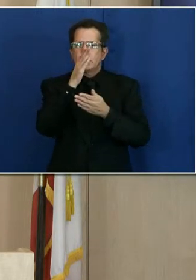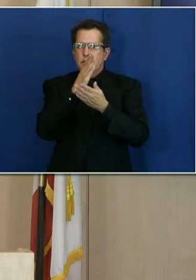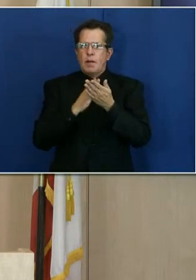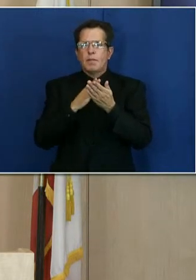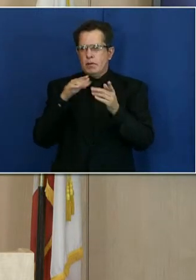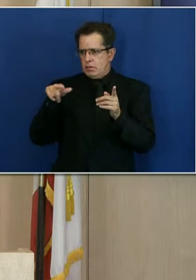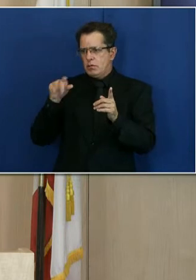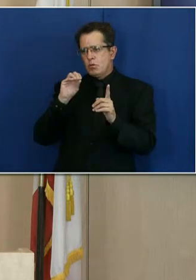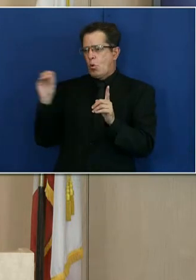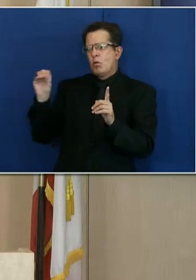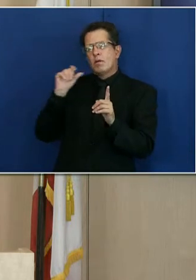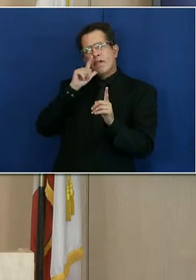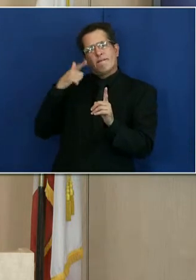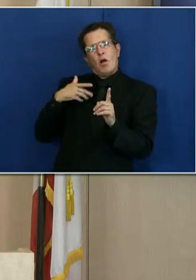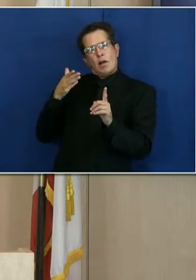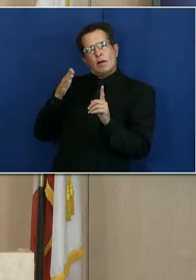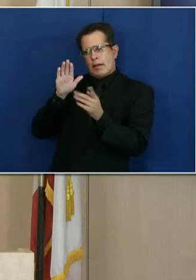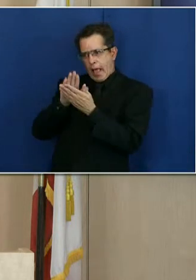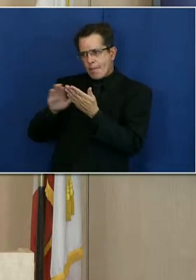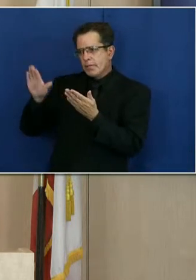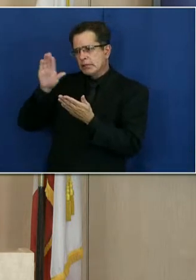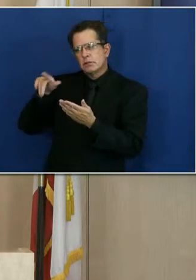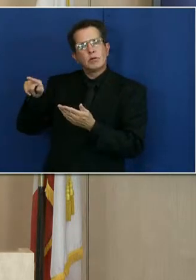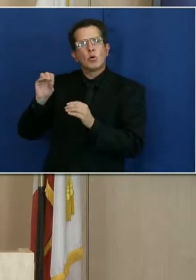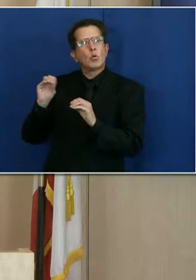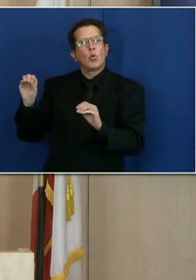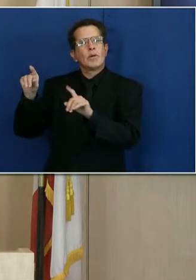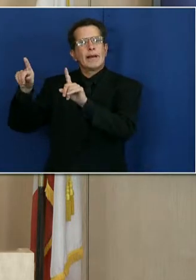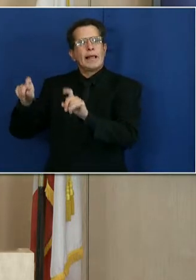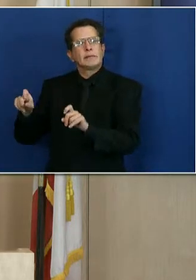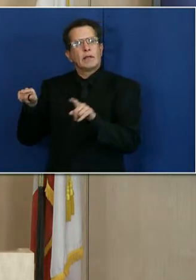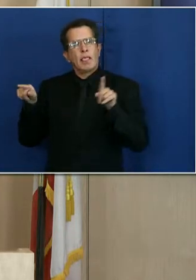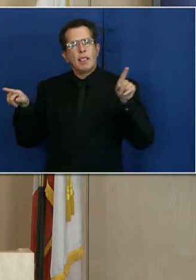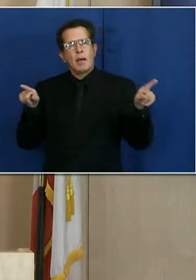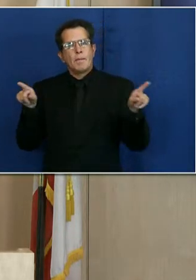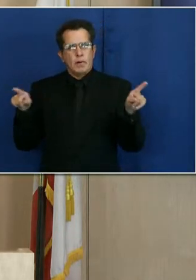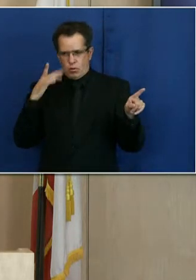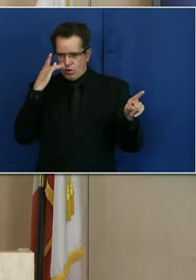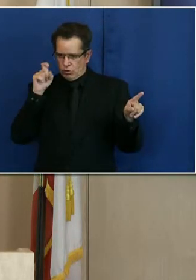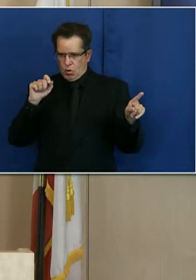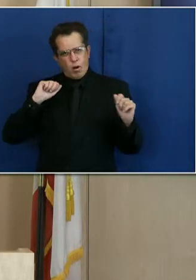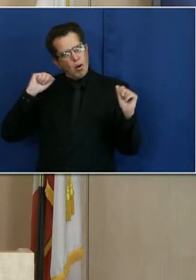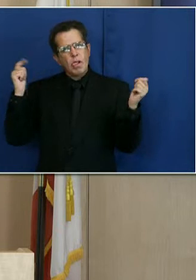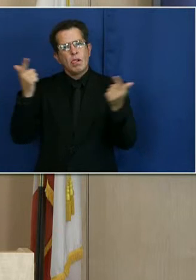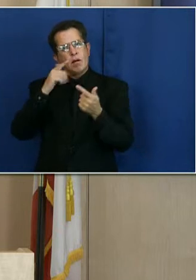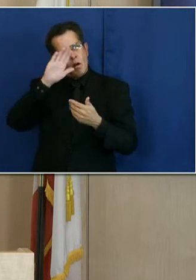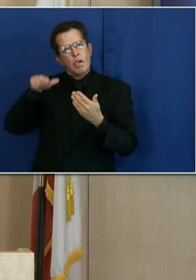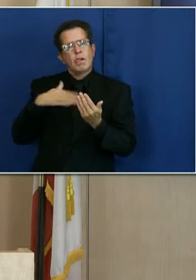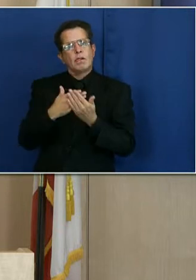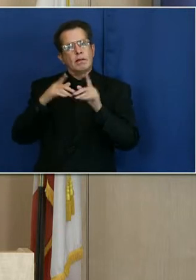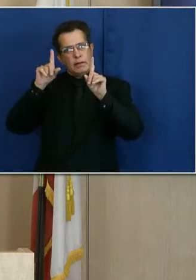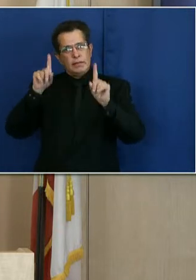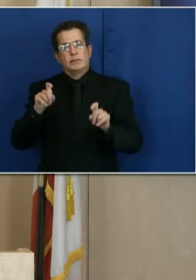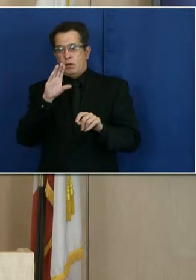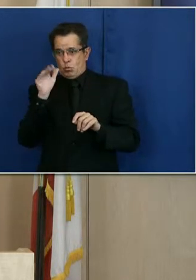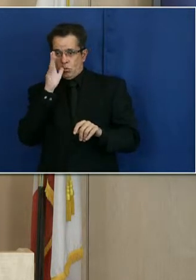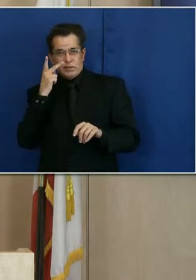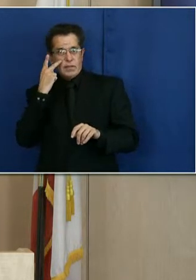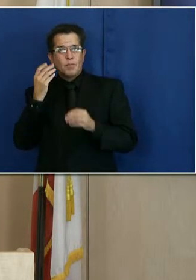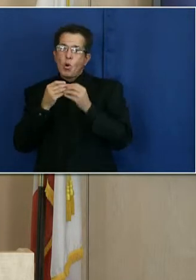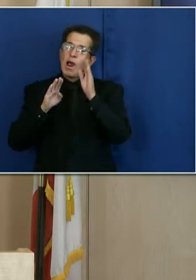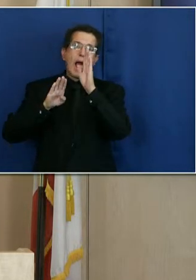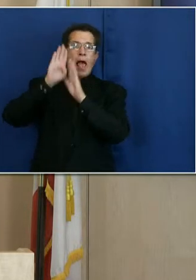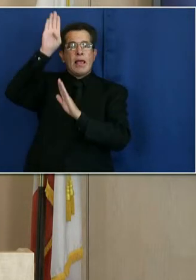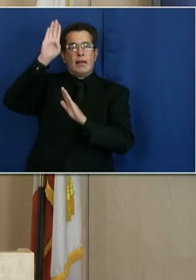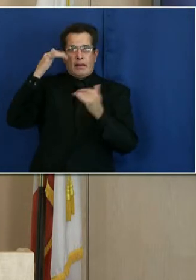are from students living off campus? Do you expect a spike in cases now that all dorm students are getting tested?